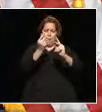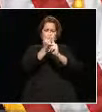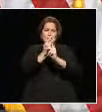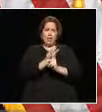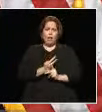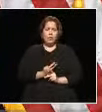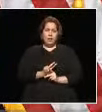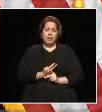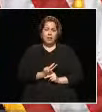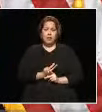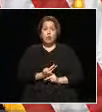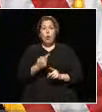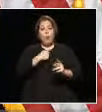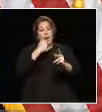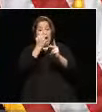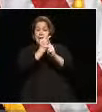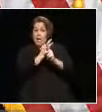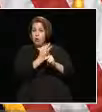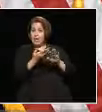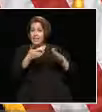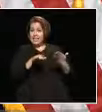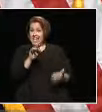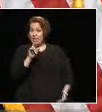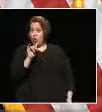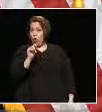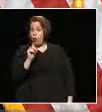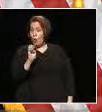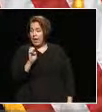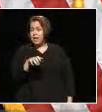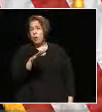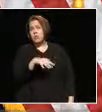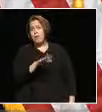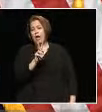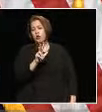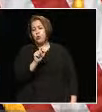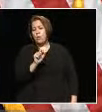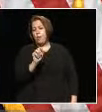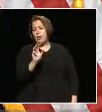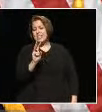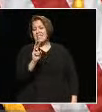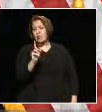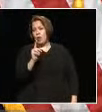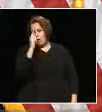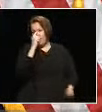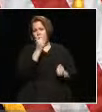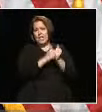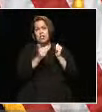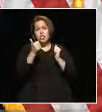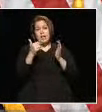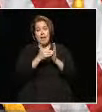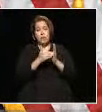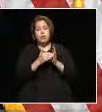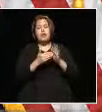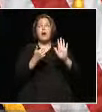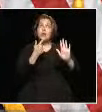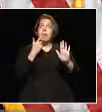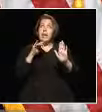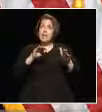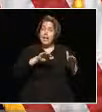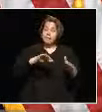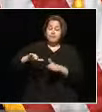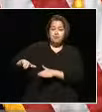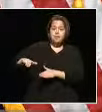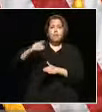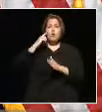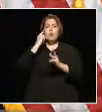calculated, because when I calculated the death rate, it was around 3.61 per 10,000. Now, that being said, when you think